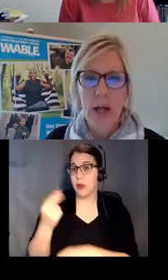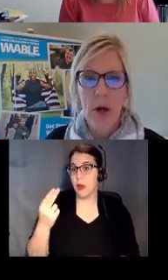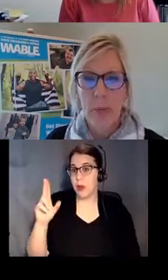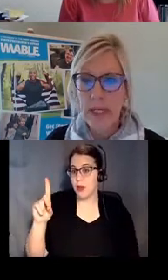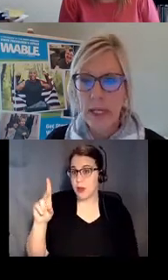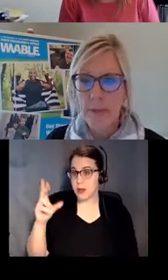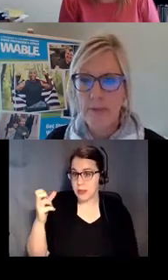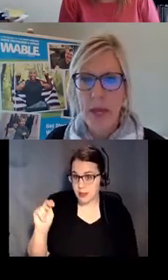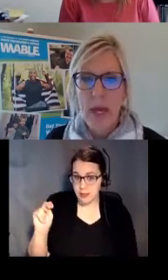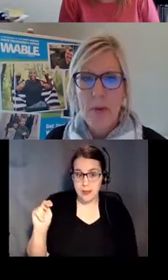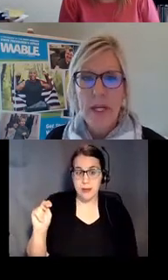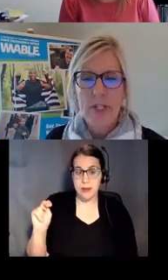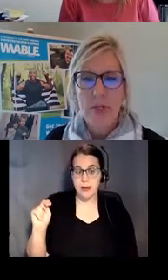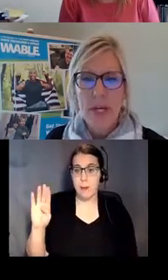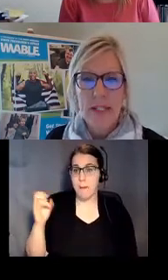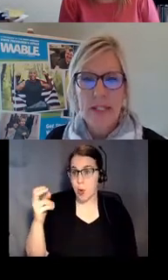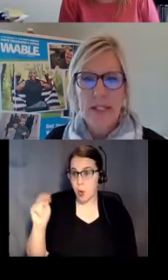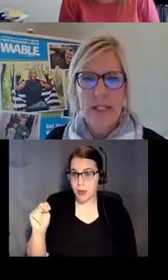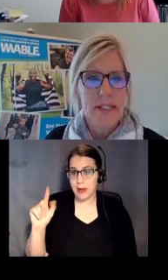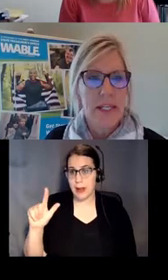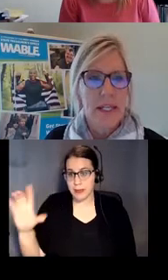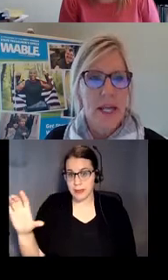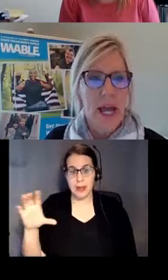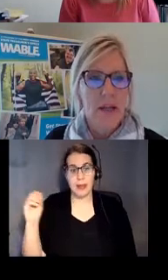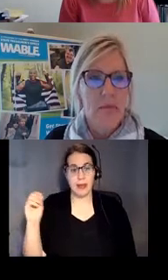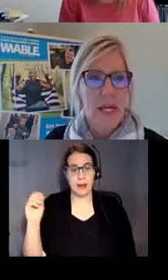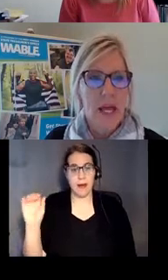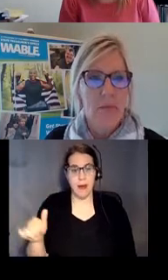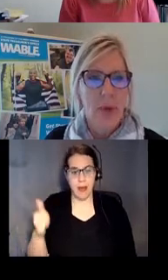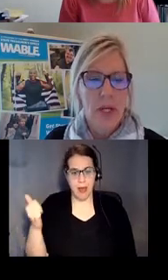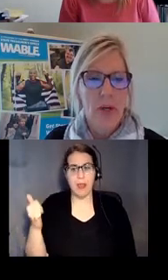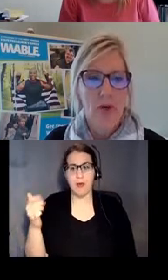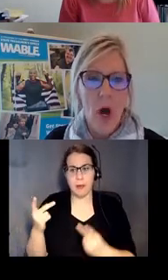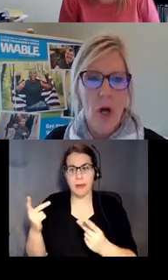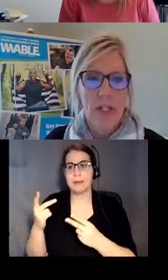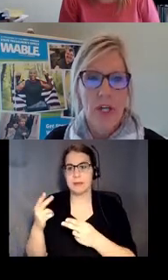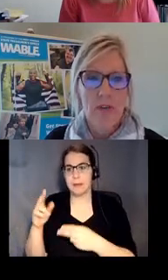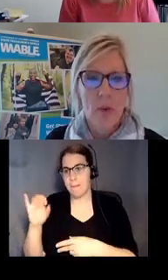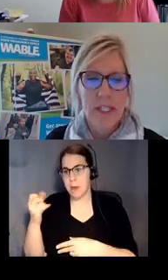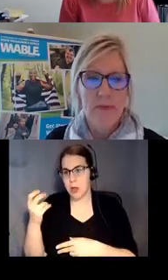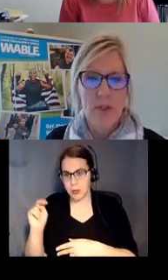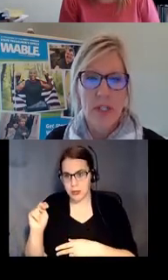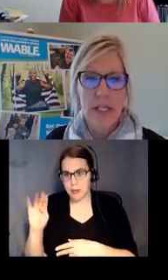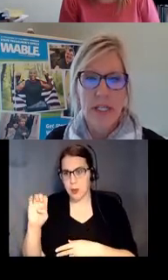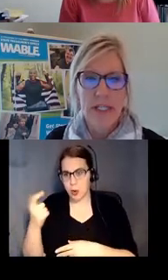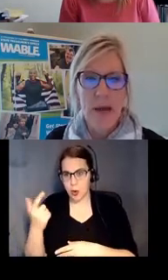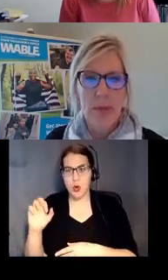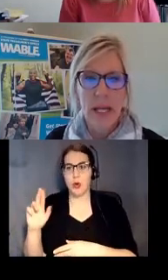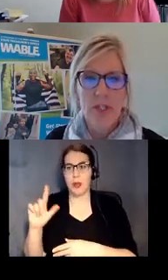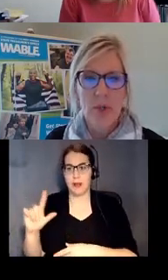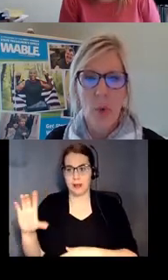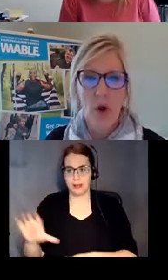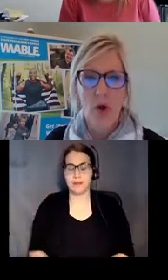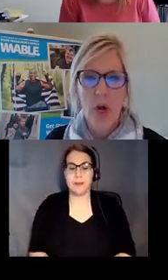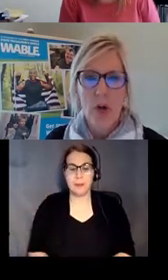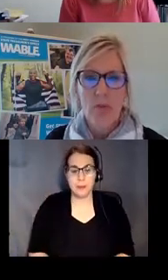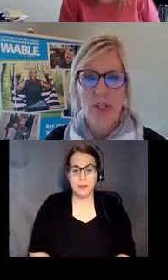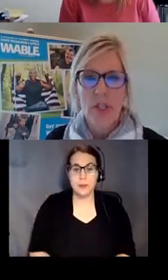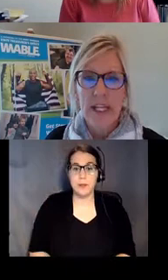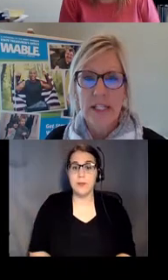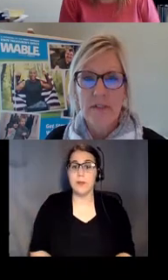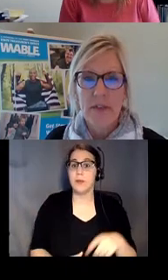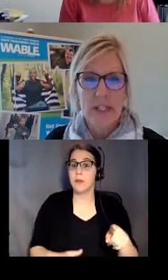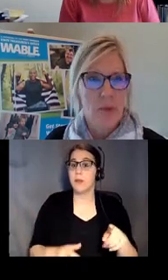Ellenberger, LLP. But in 2016, Anna began putting her knowledge of West Virginia estate planning to work